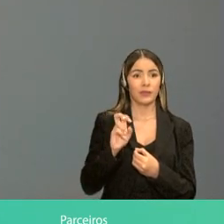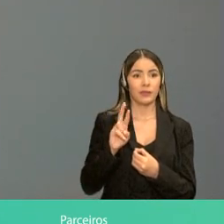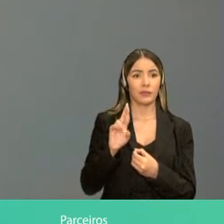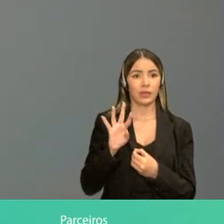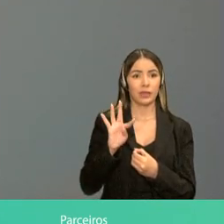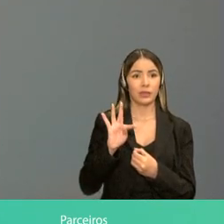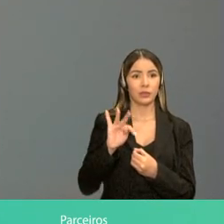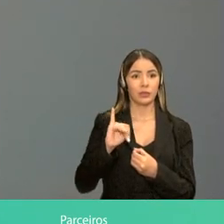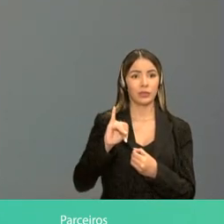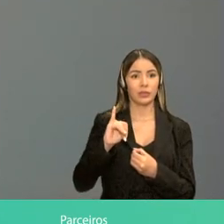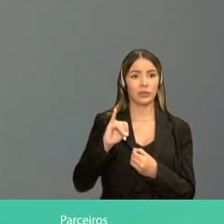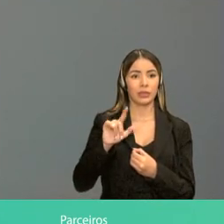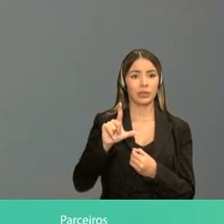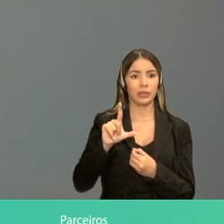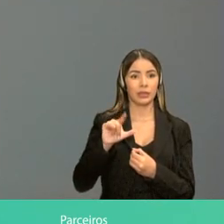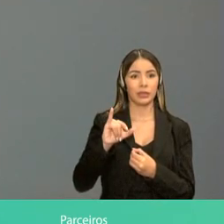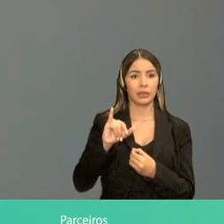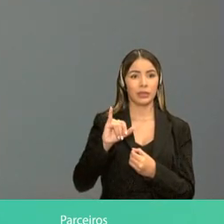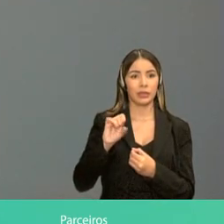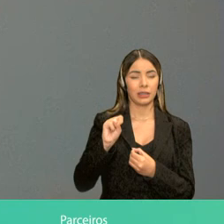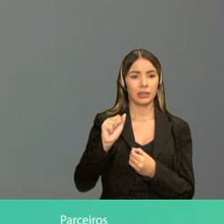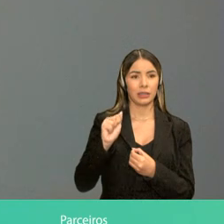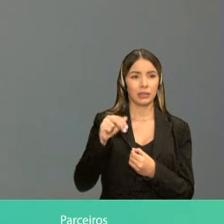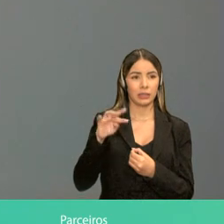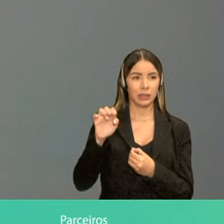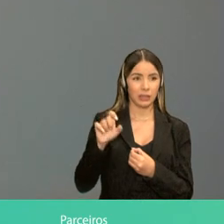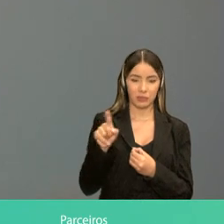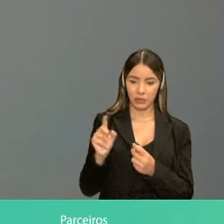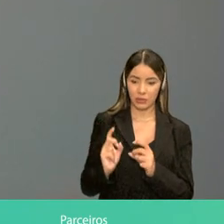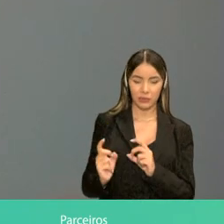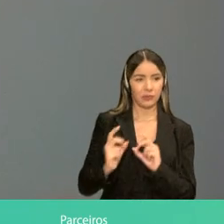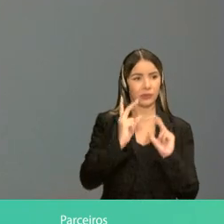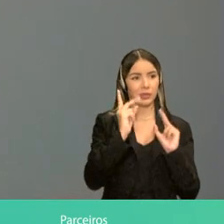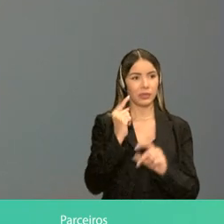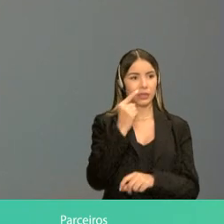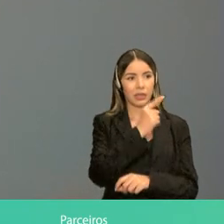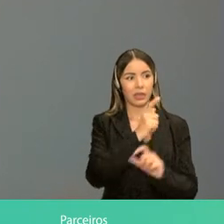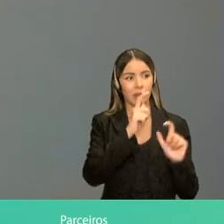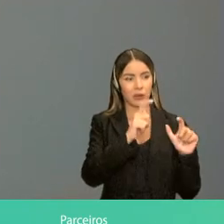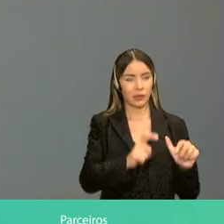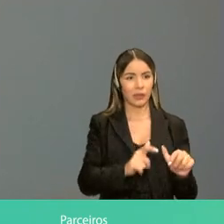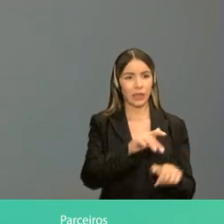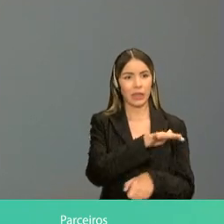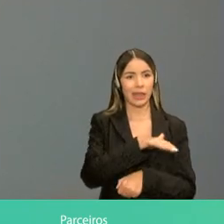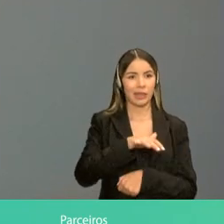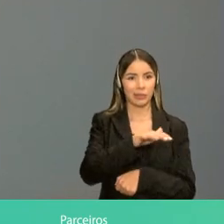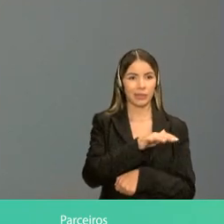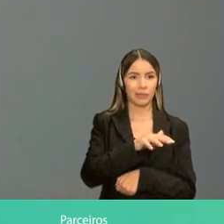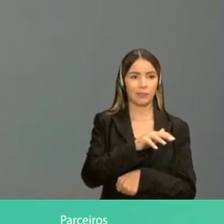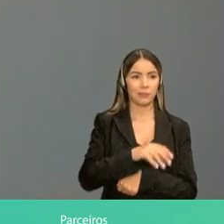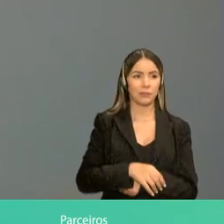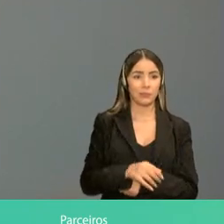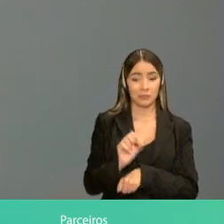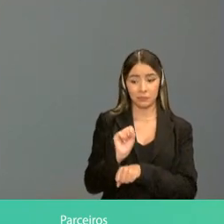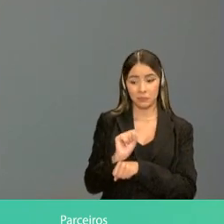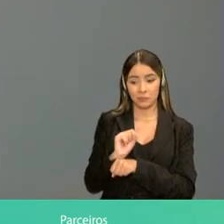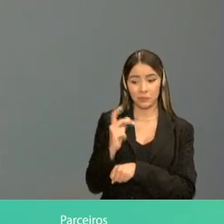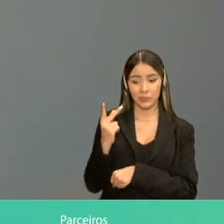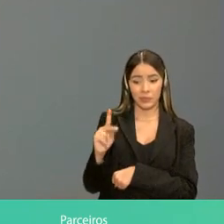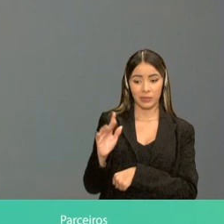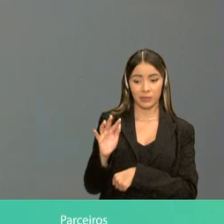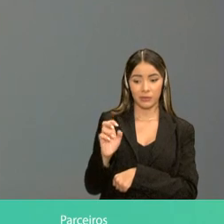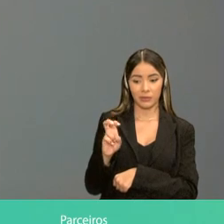and they can come back with fertilizers produced here in Pecém, you